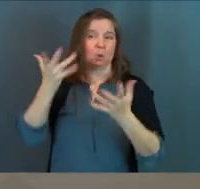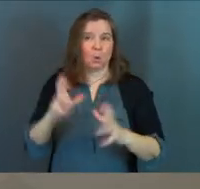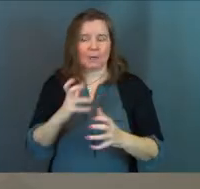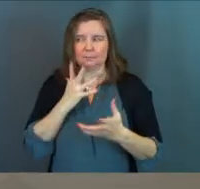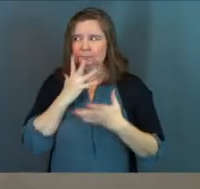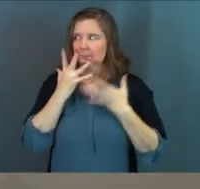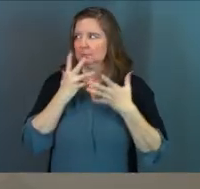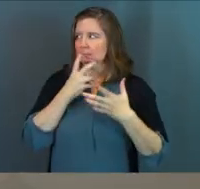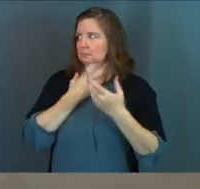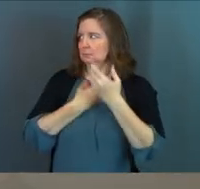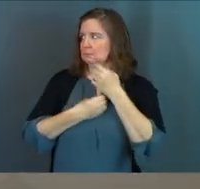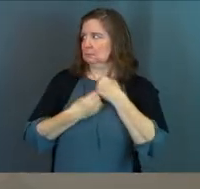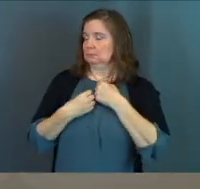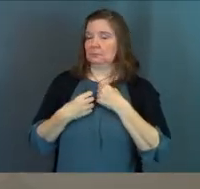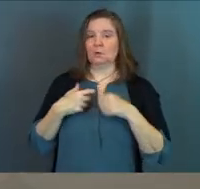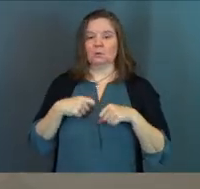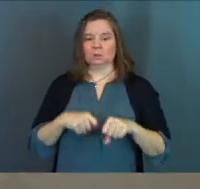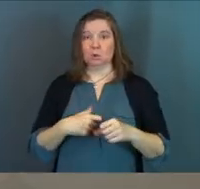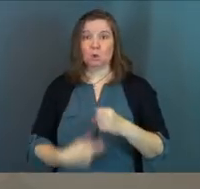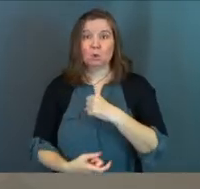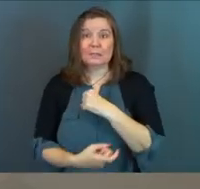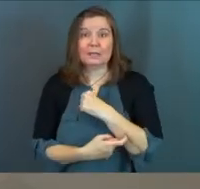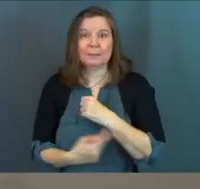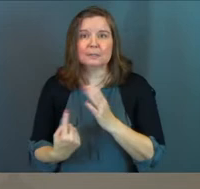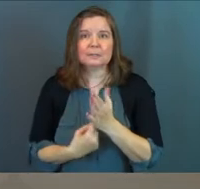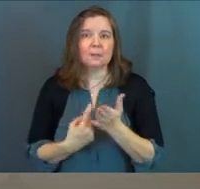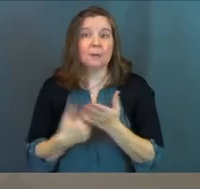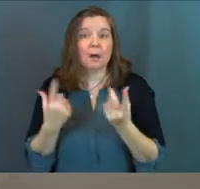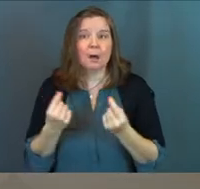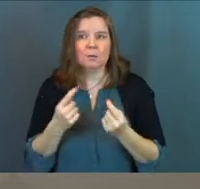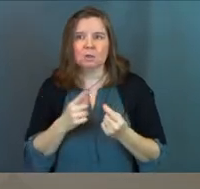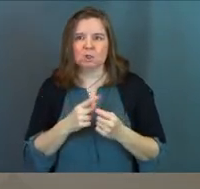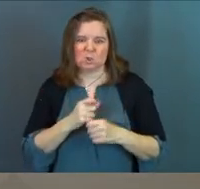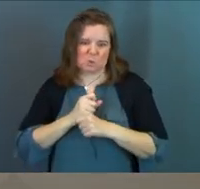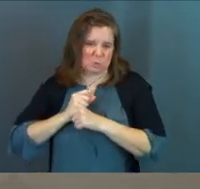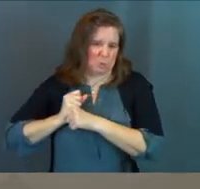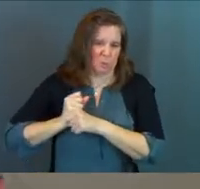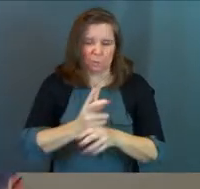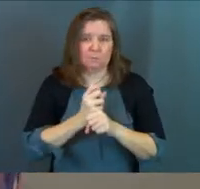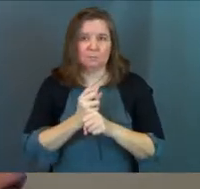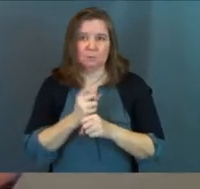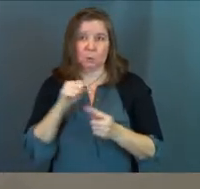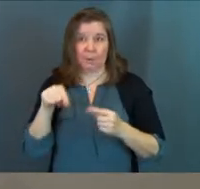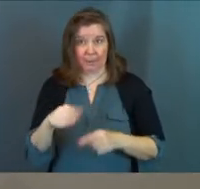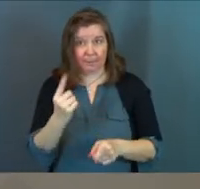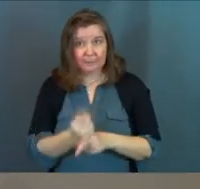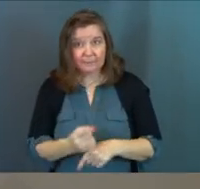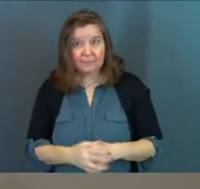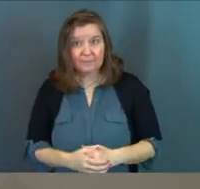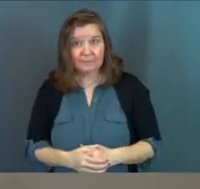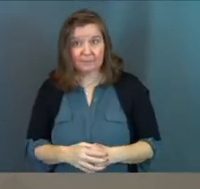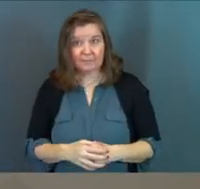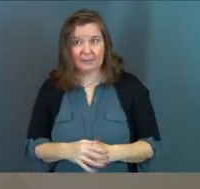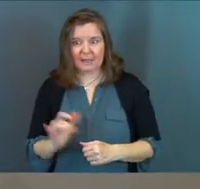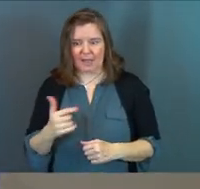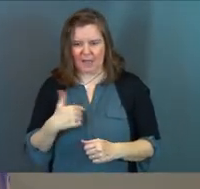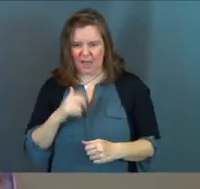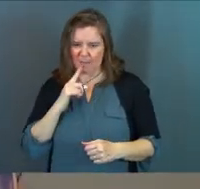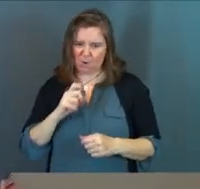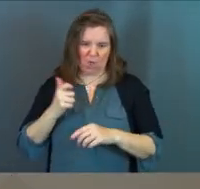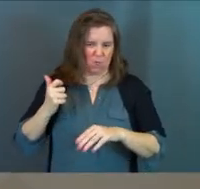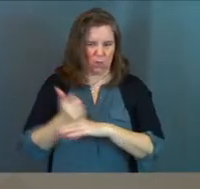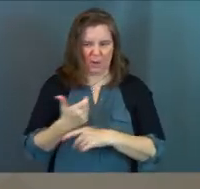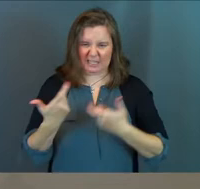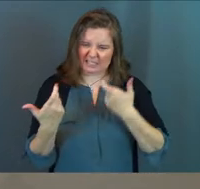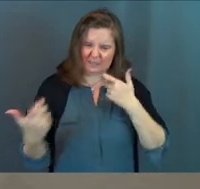and embarrass you. So you're tempted sometimes to just bring it to them. right? Like, I'm going to